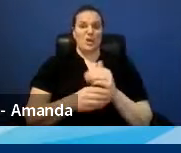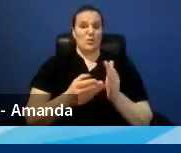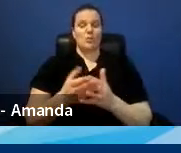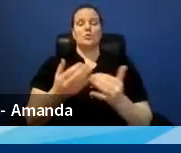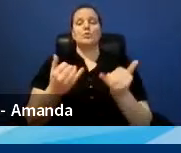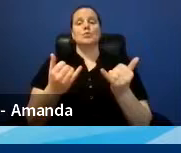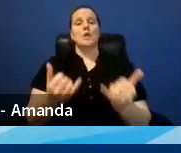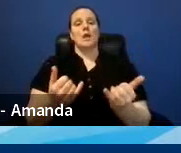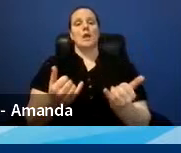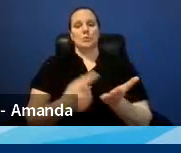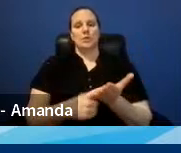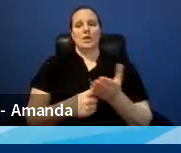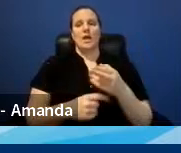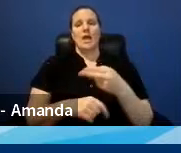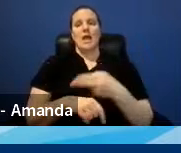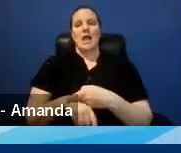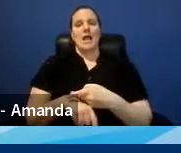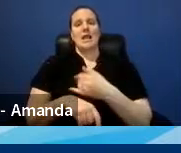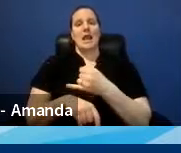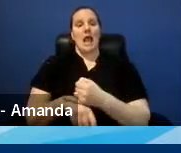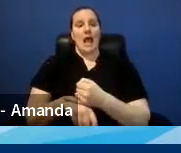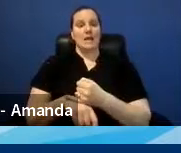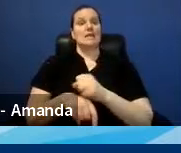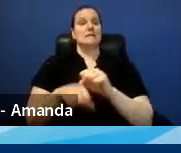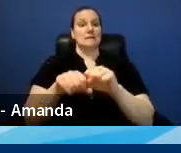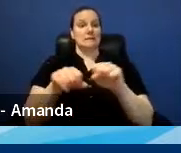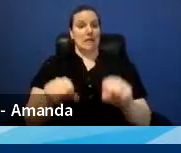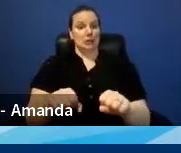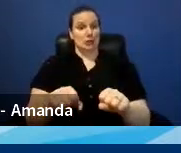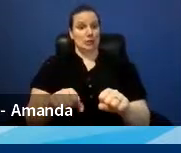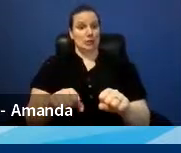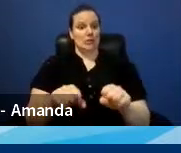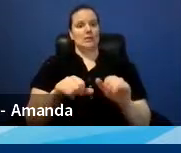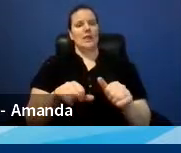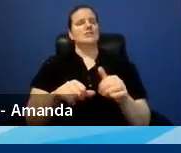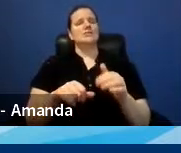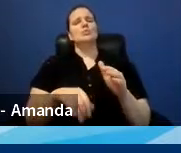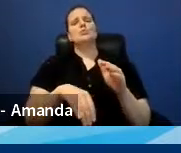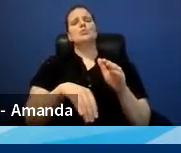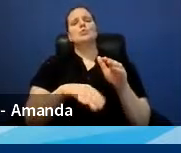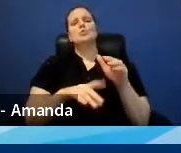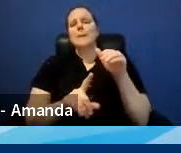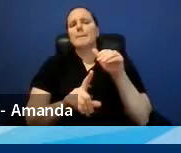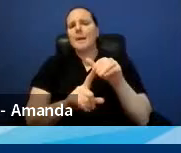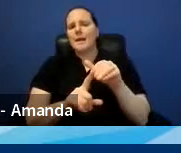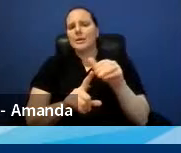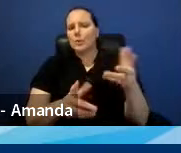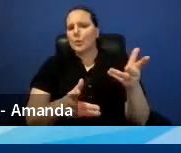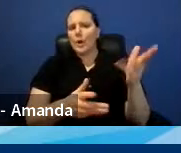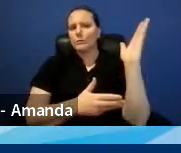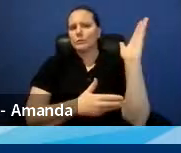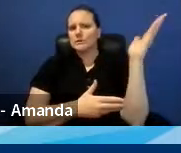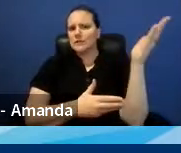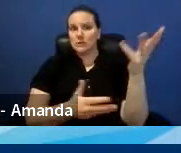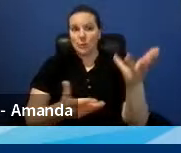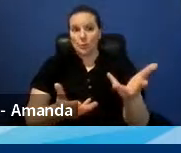talking about the Hayden Island Station. As a little bit of a reminder, what we're going to be presenting here is sort of that next